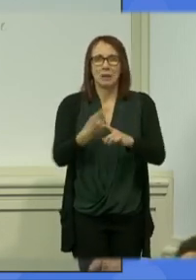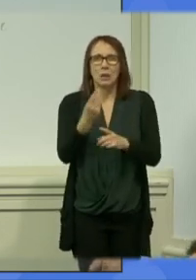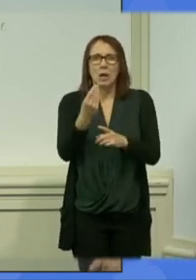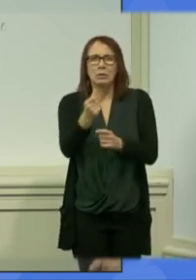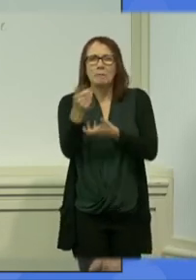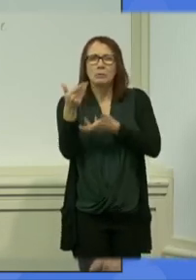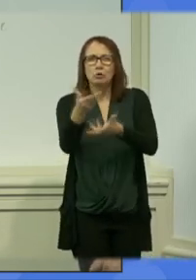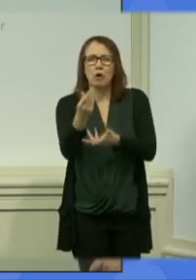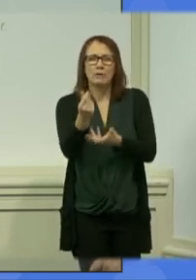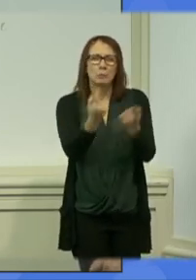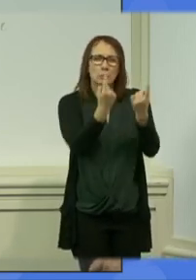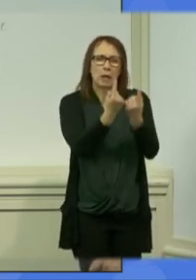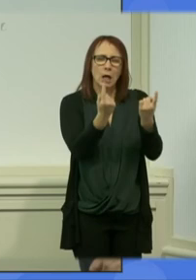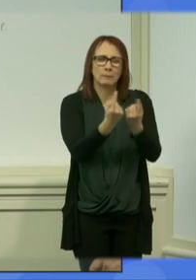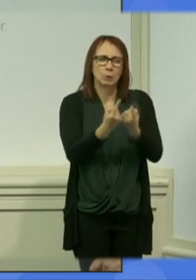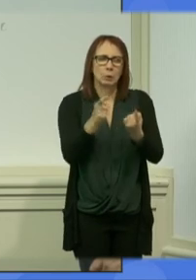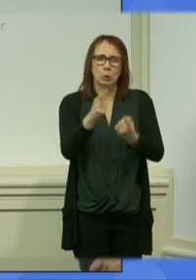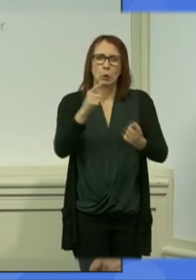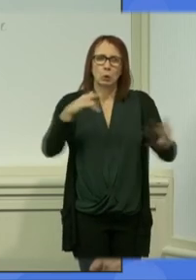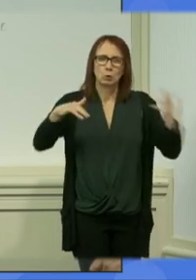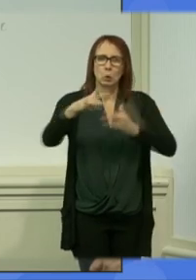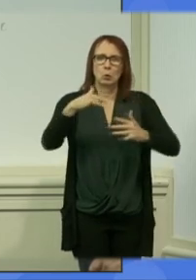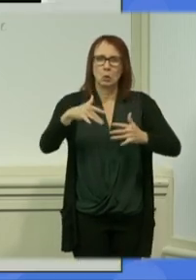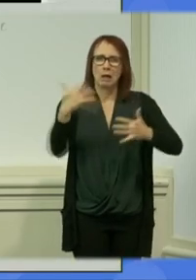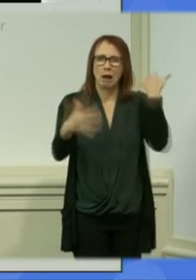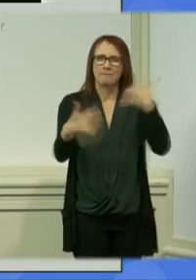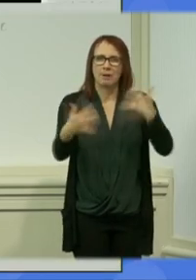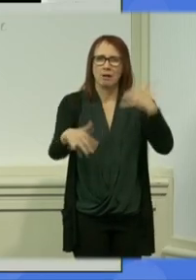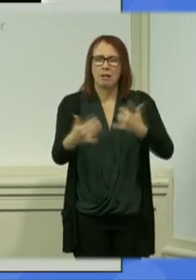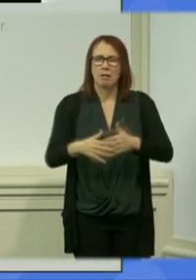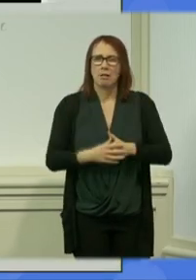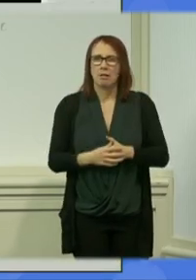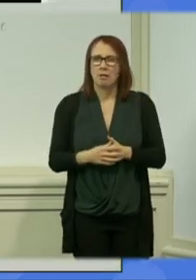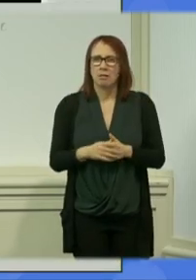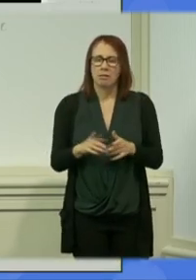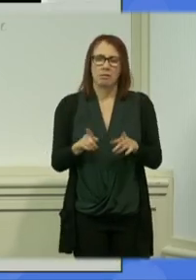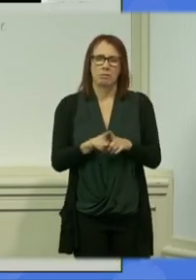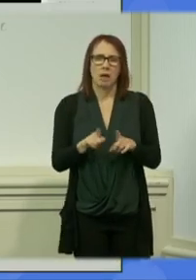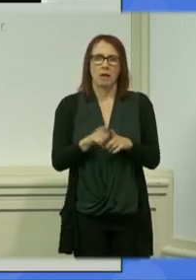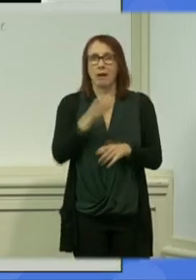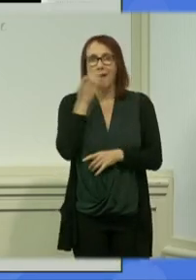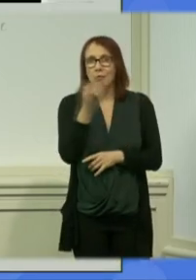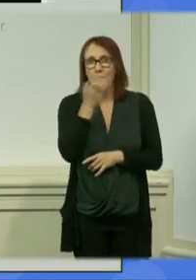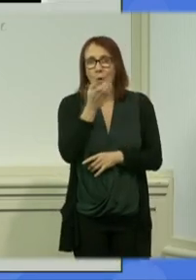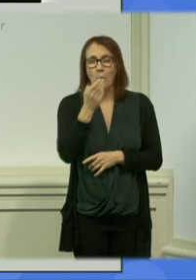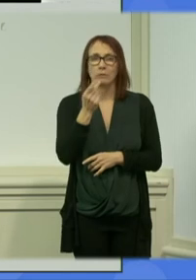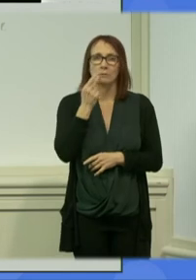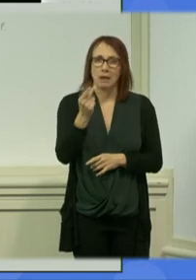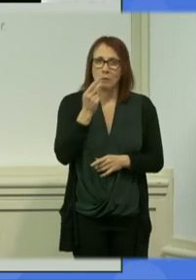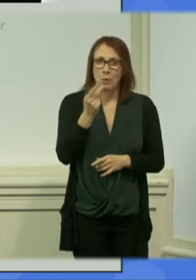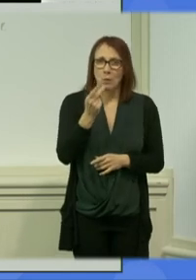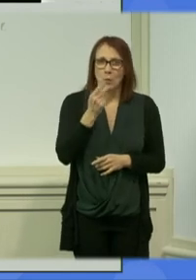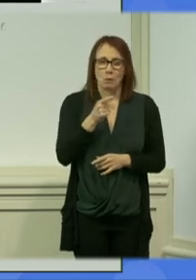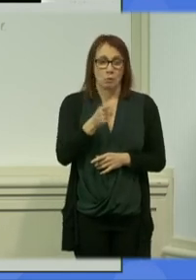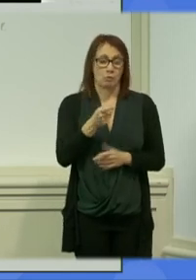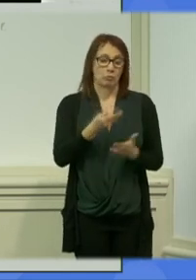deemed to be socially harmful to society and individuals. So you recognise many of these taxes on alcohol and tobacco. They